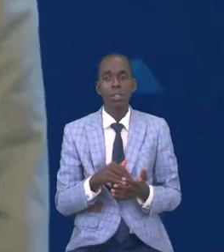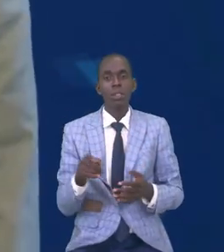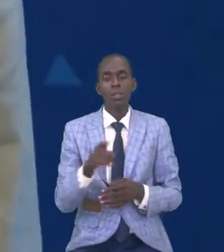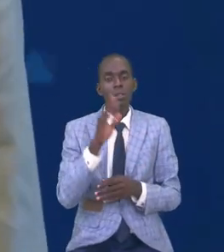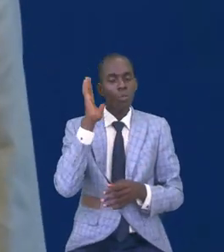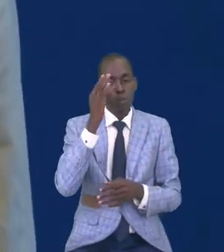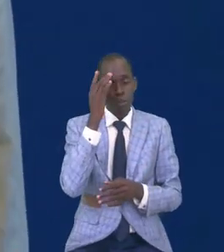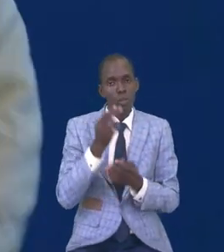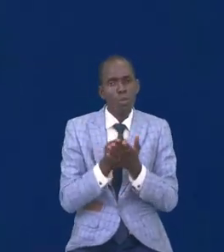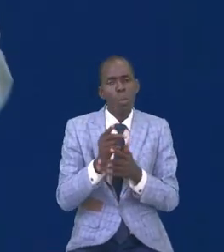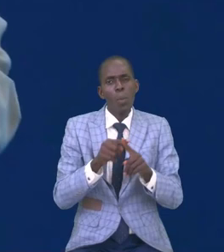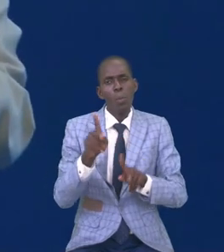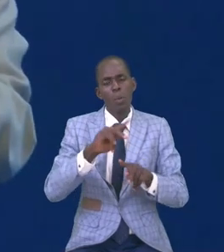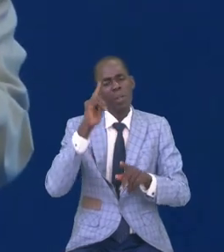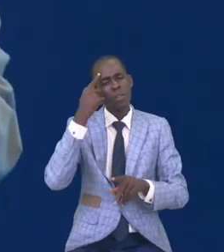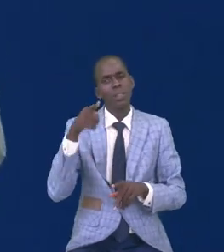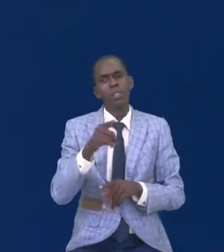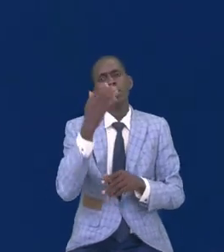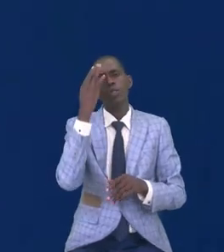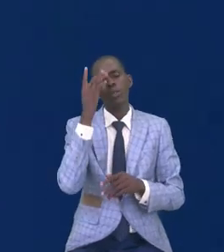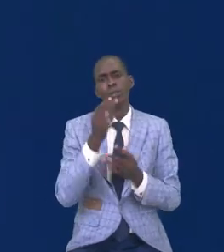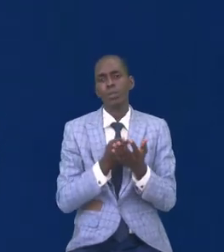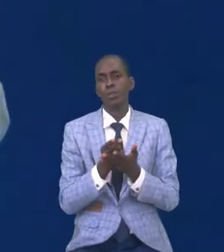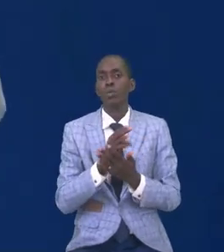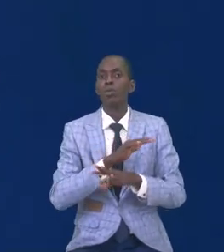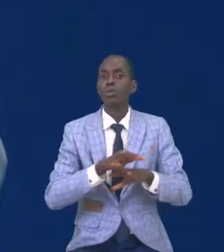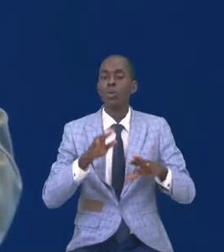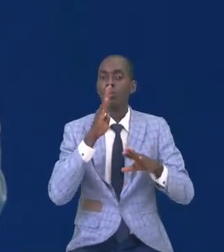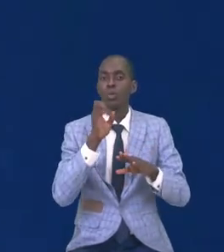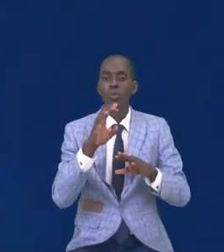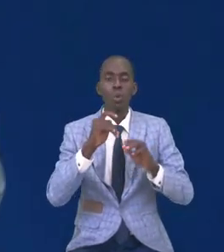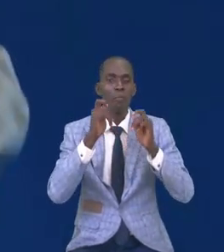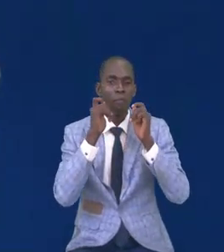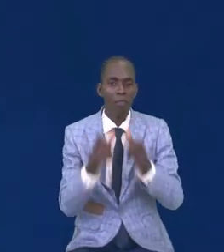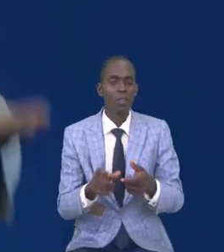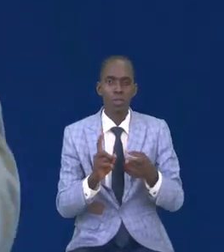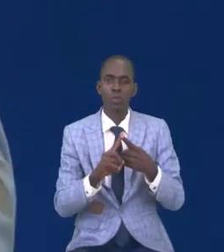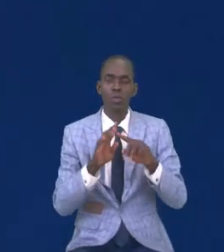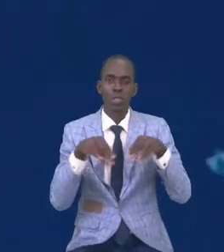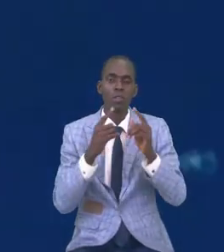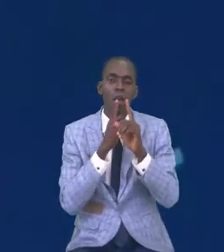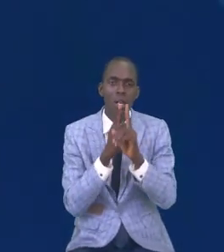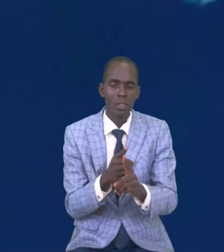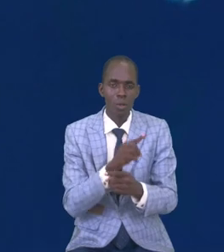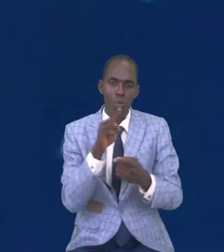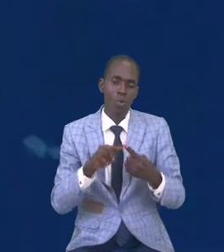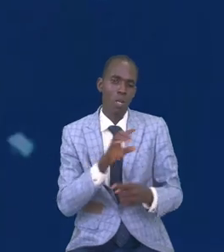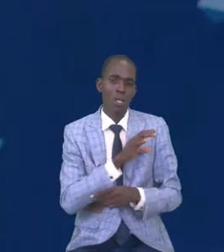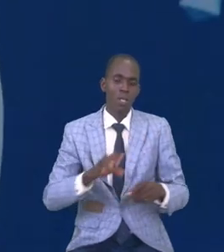the truth. Don't be so quick to talk when Christ is